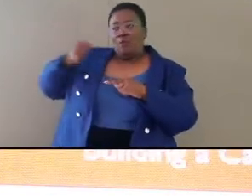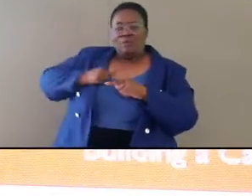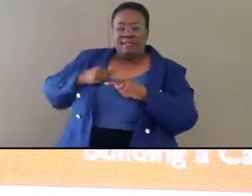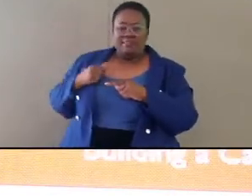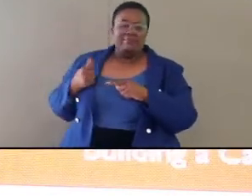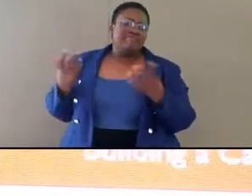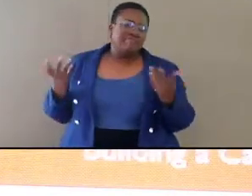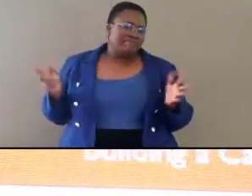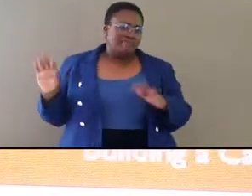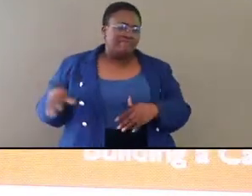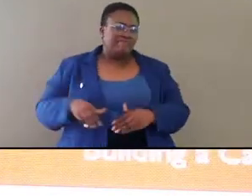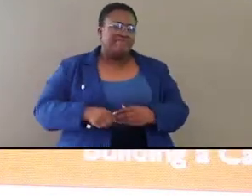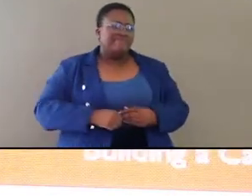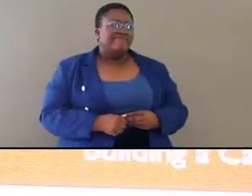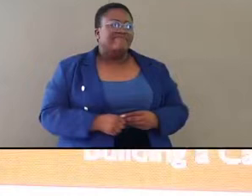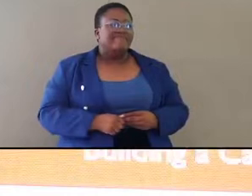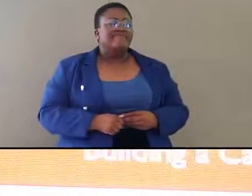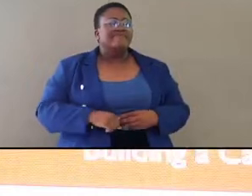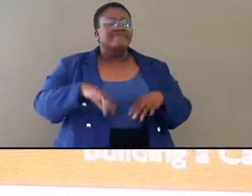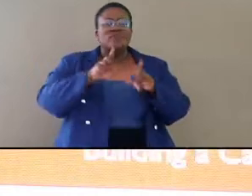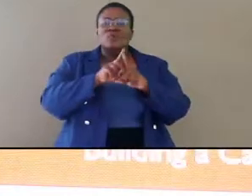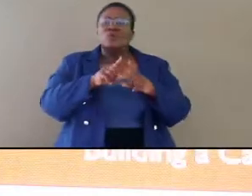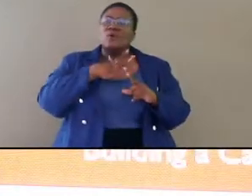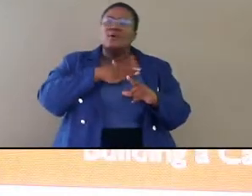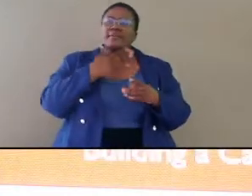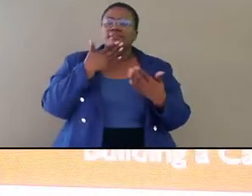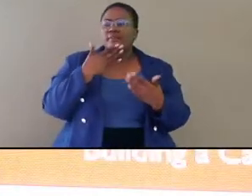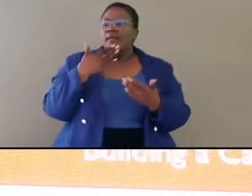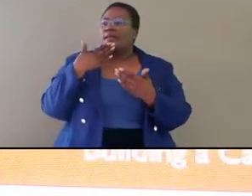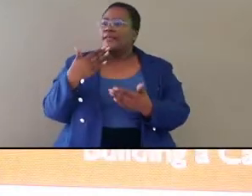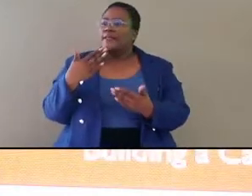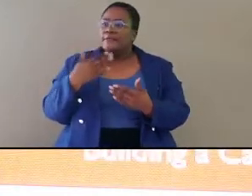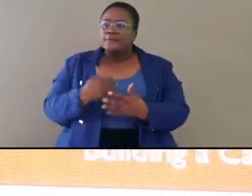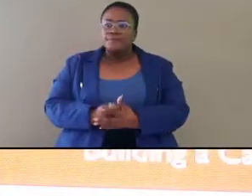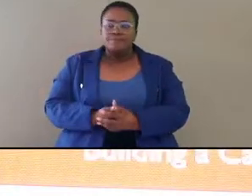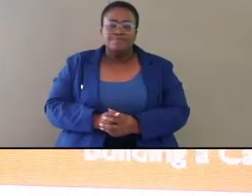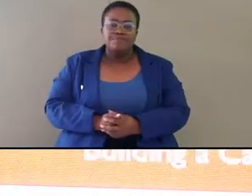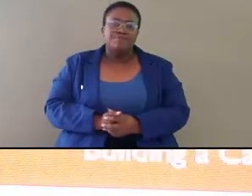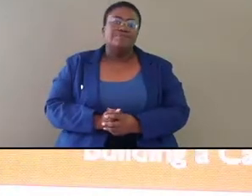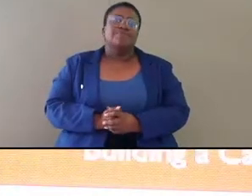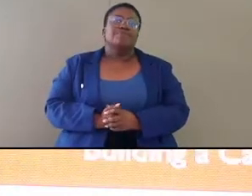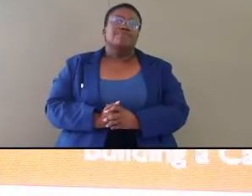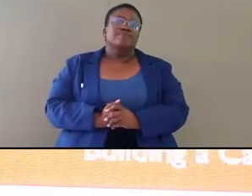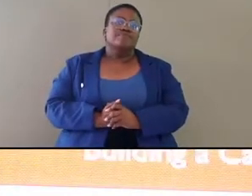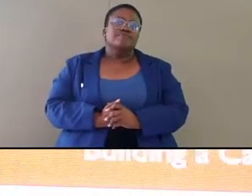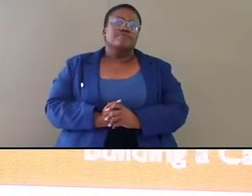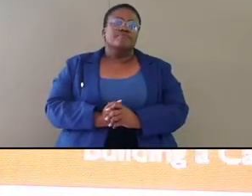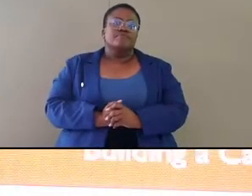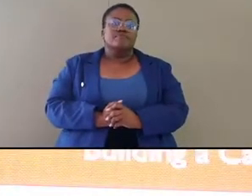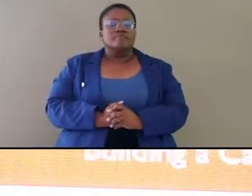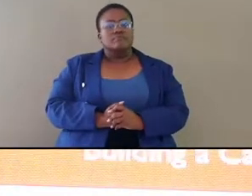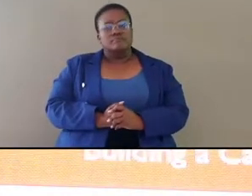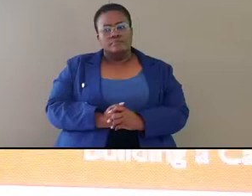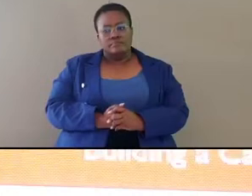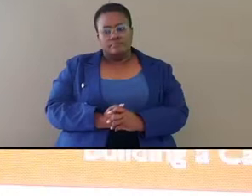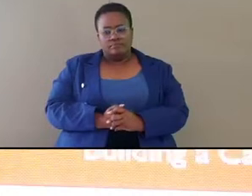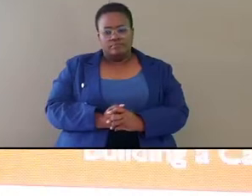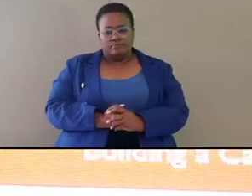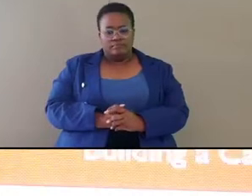All right, I want also to thank, I want to thank,